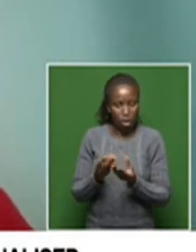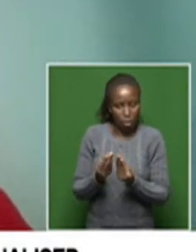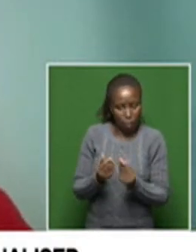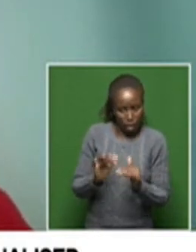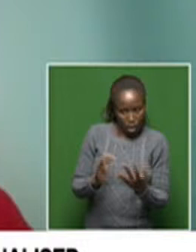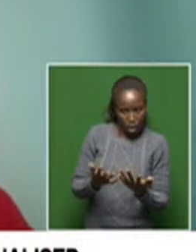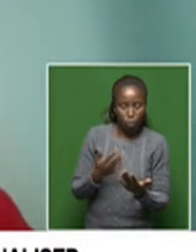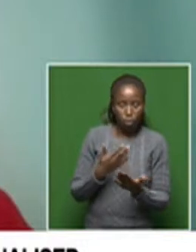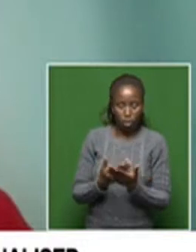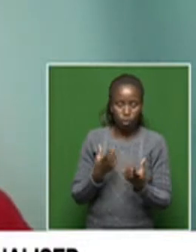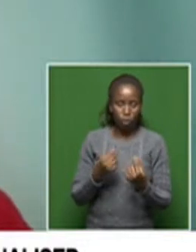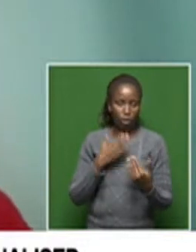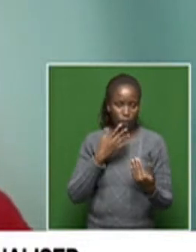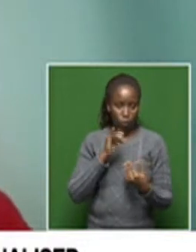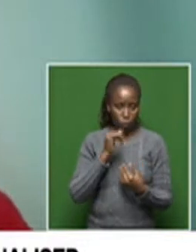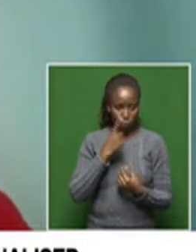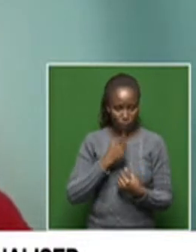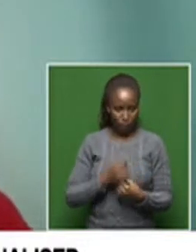thank you for that question.